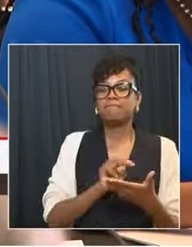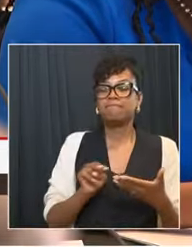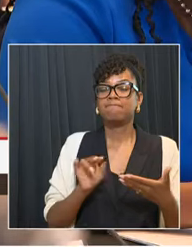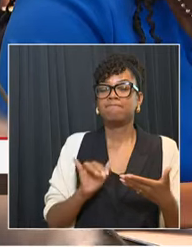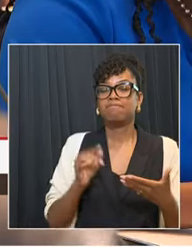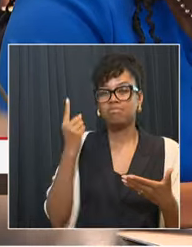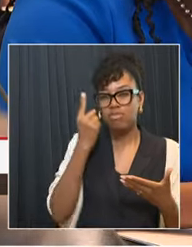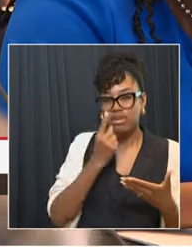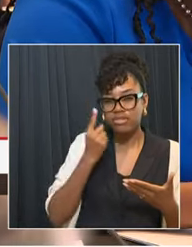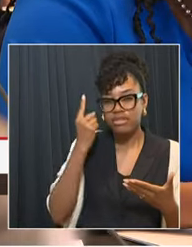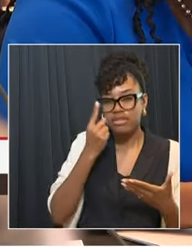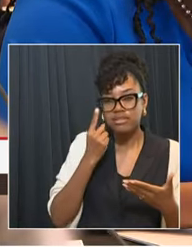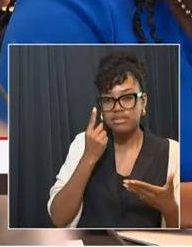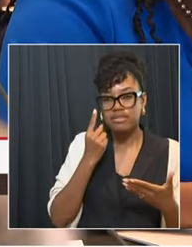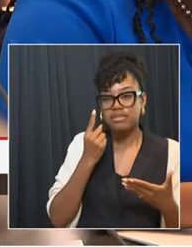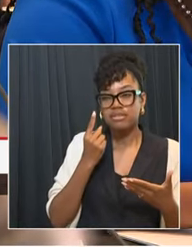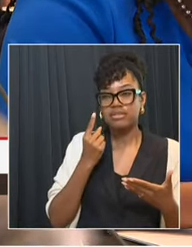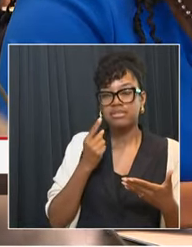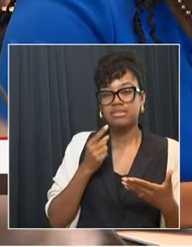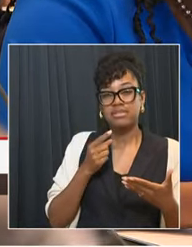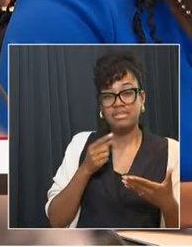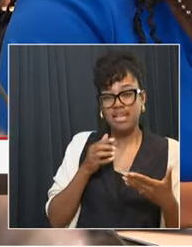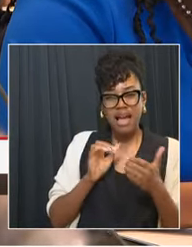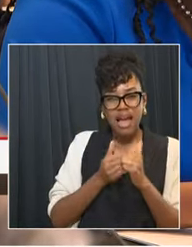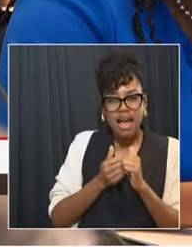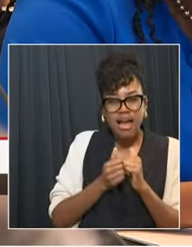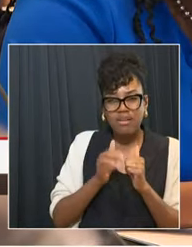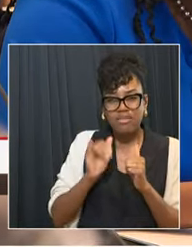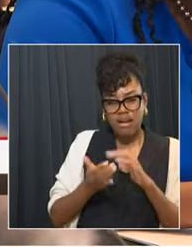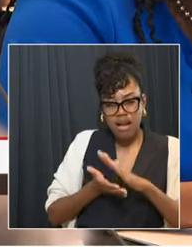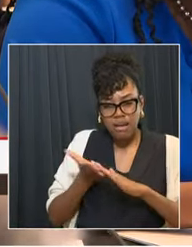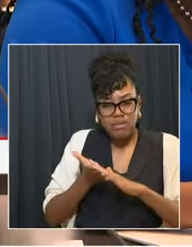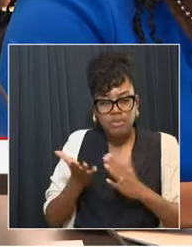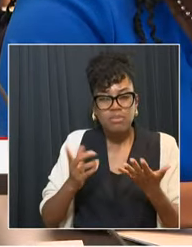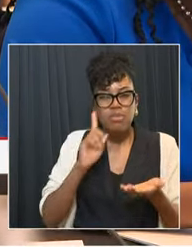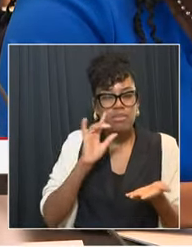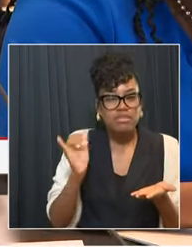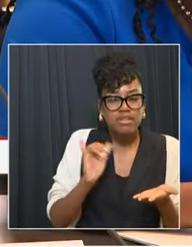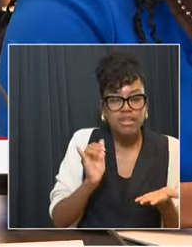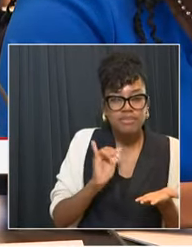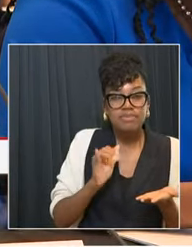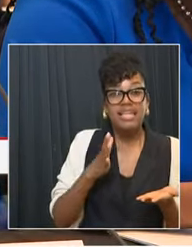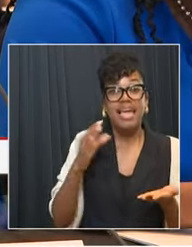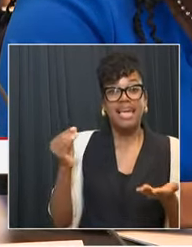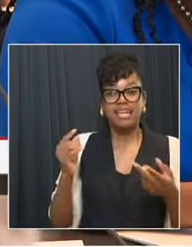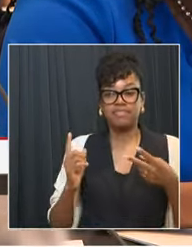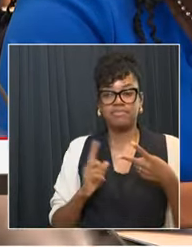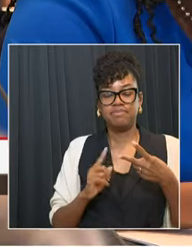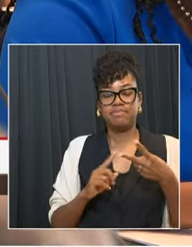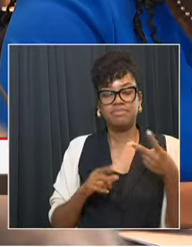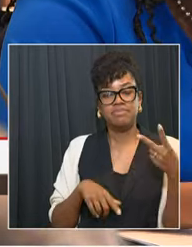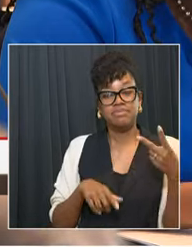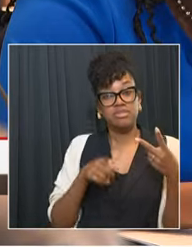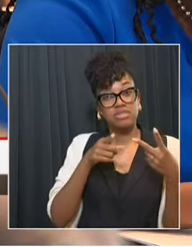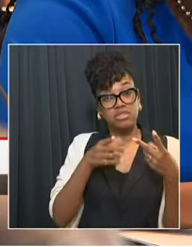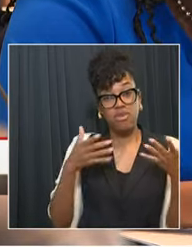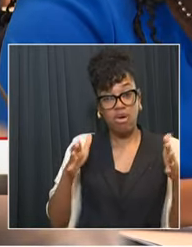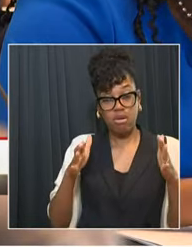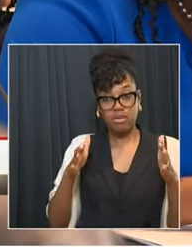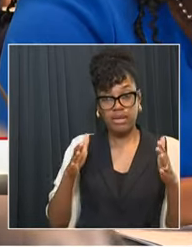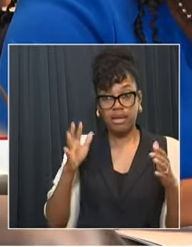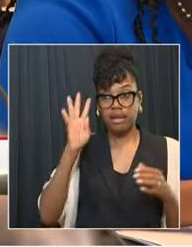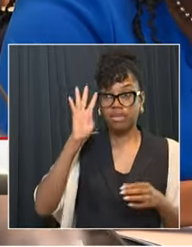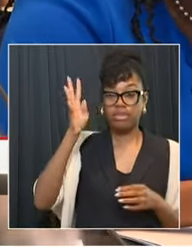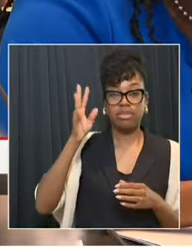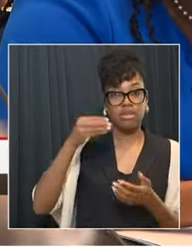see that operating, and whether or not you have put a dollar amount to